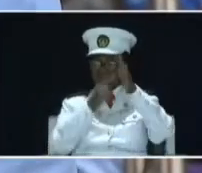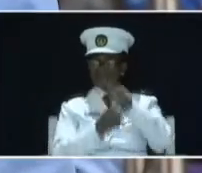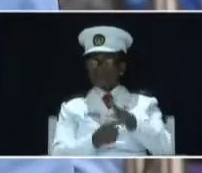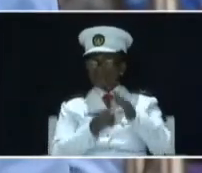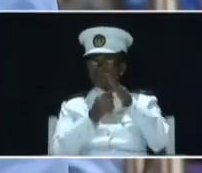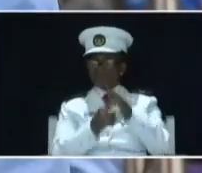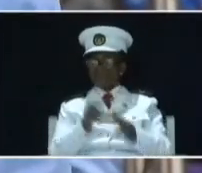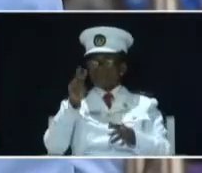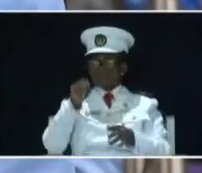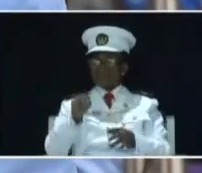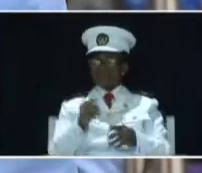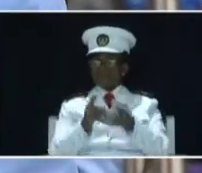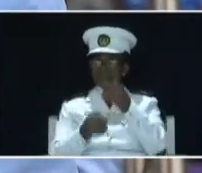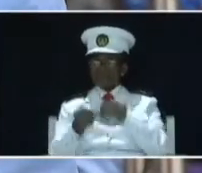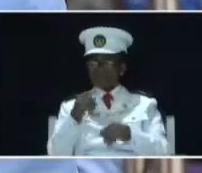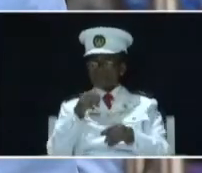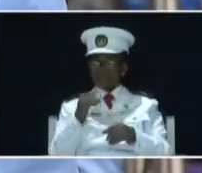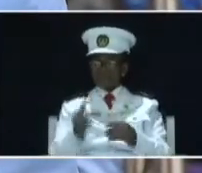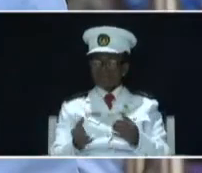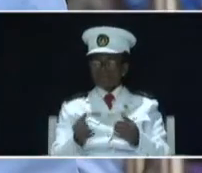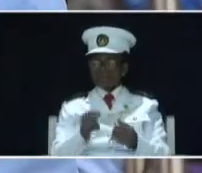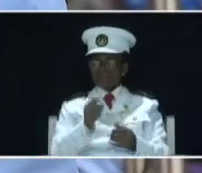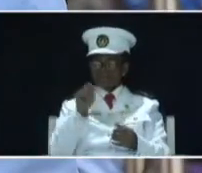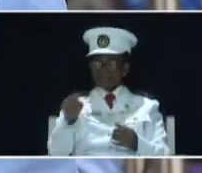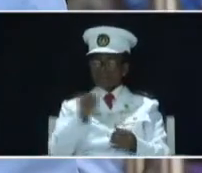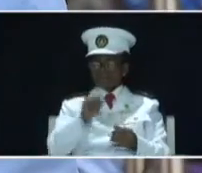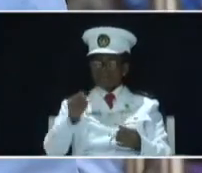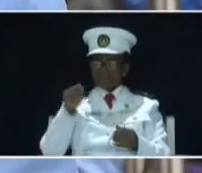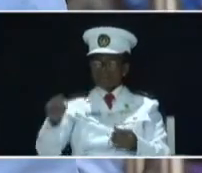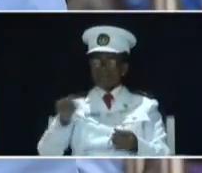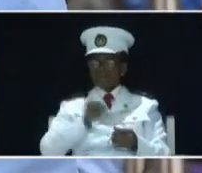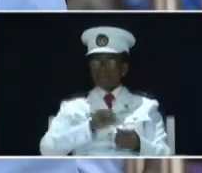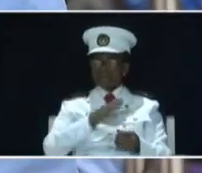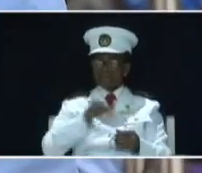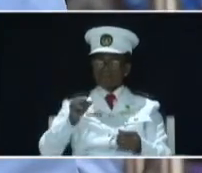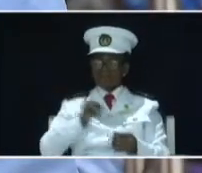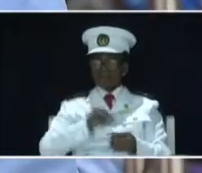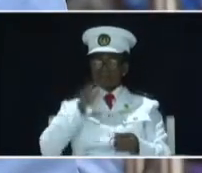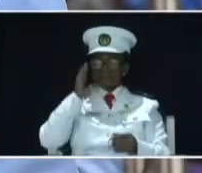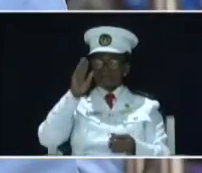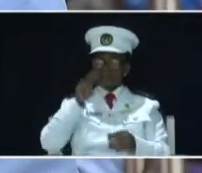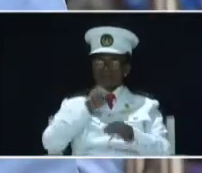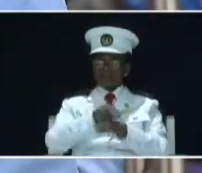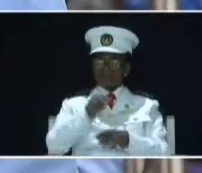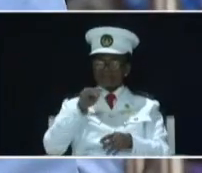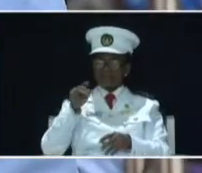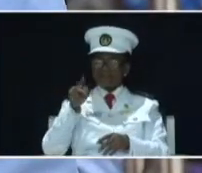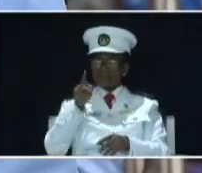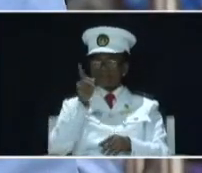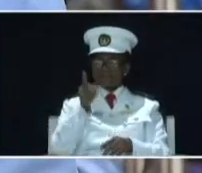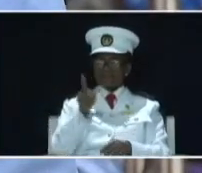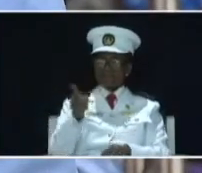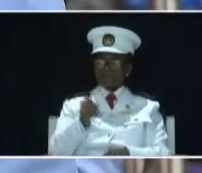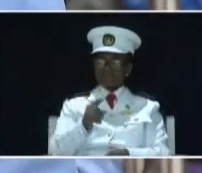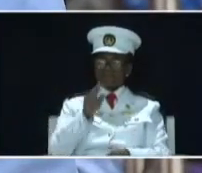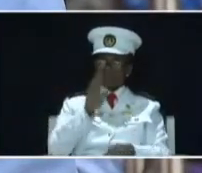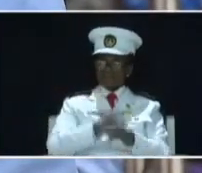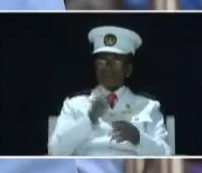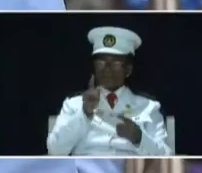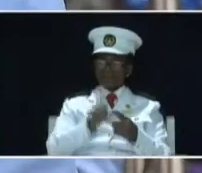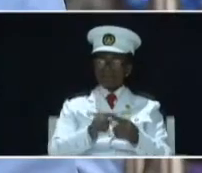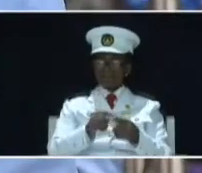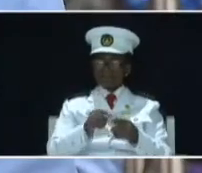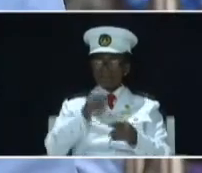Come now therefore, and I will send thee unto Pharaoh, that thou mayest bring forth my people,